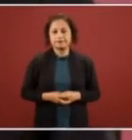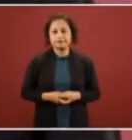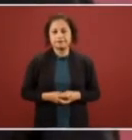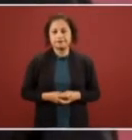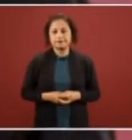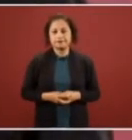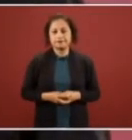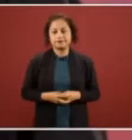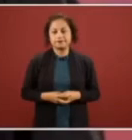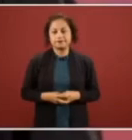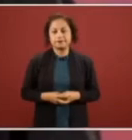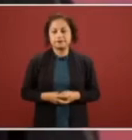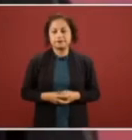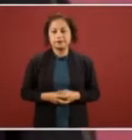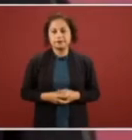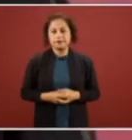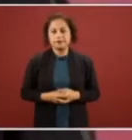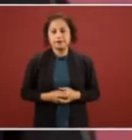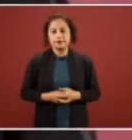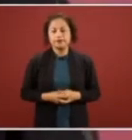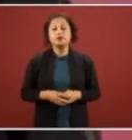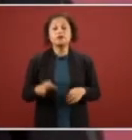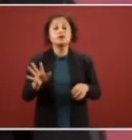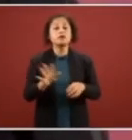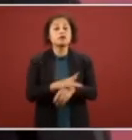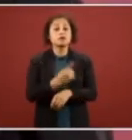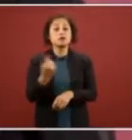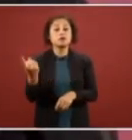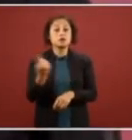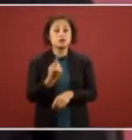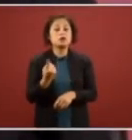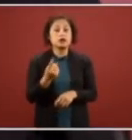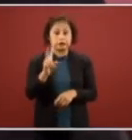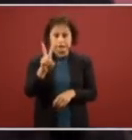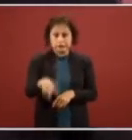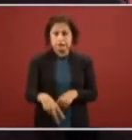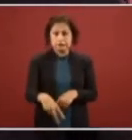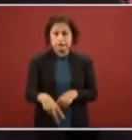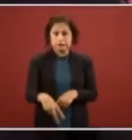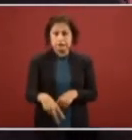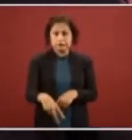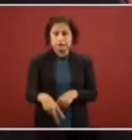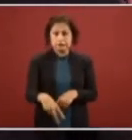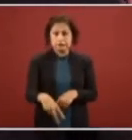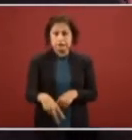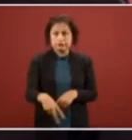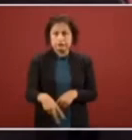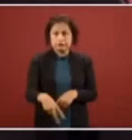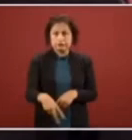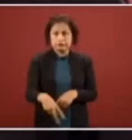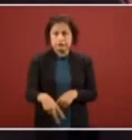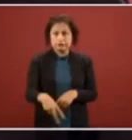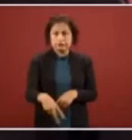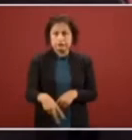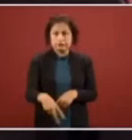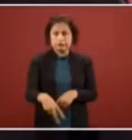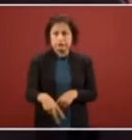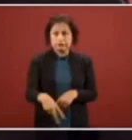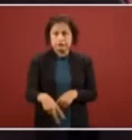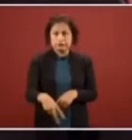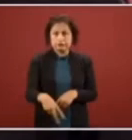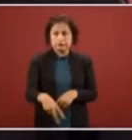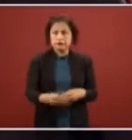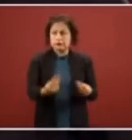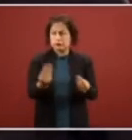Porque muchos se dedican a hacer because many dedicate themselves